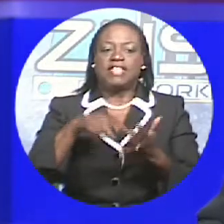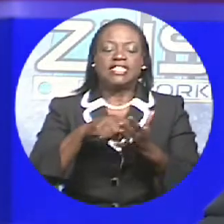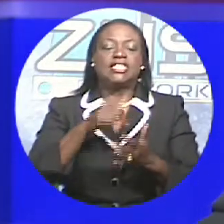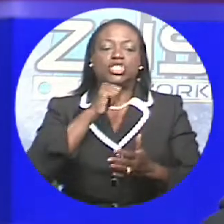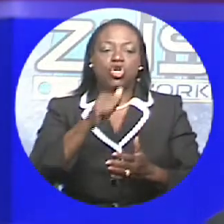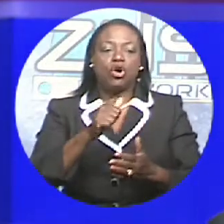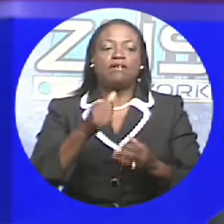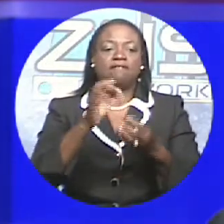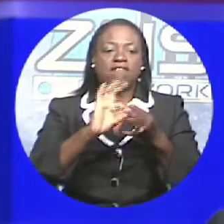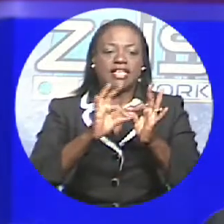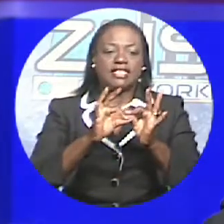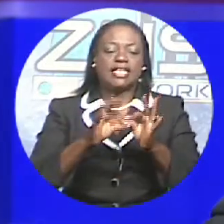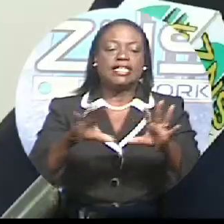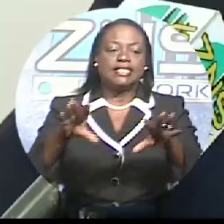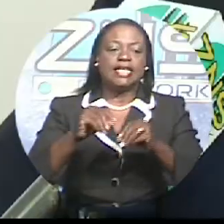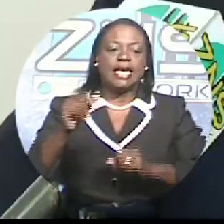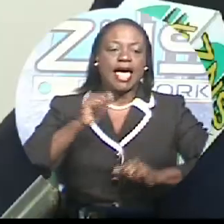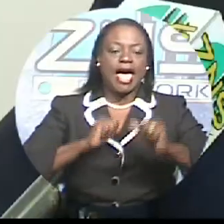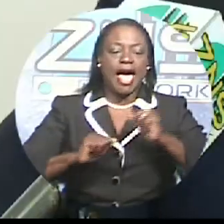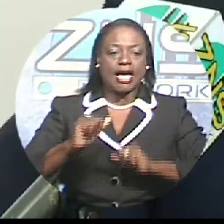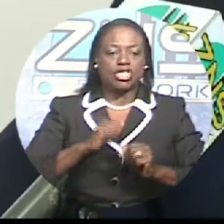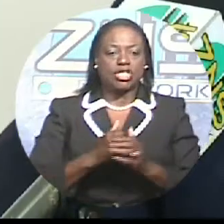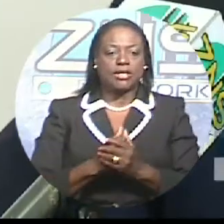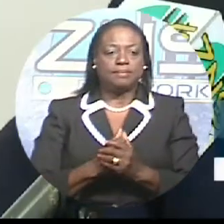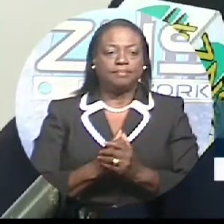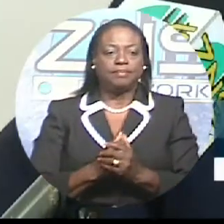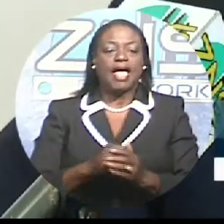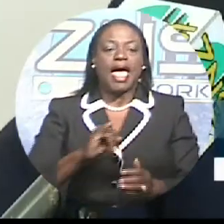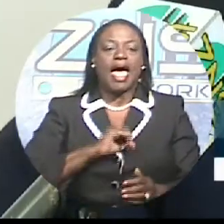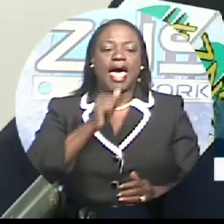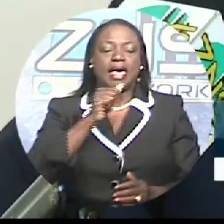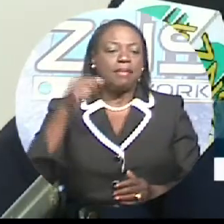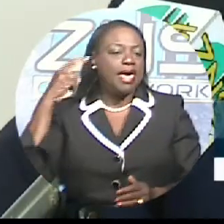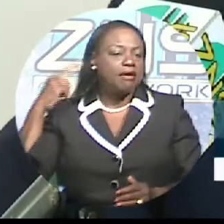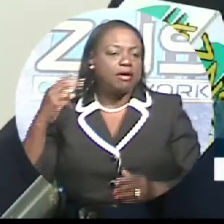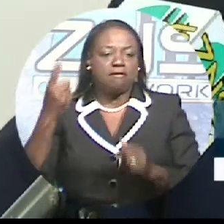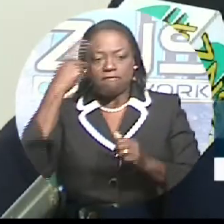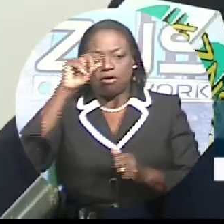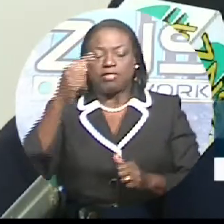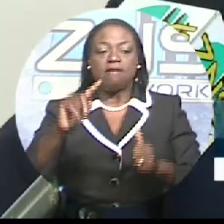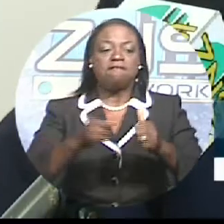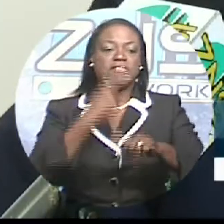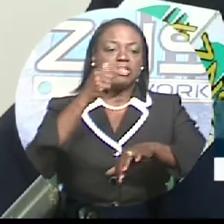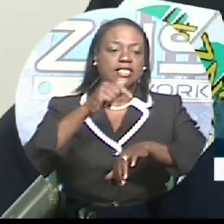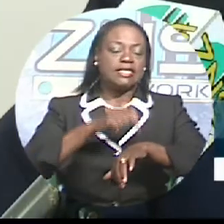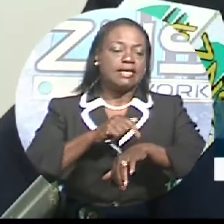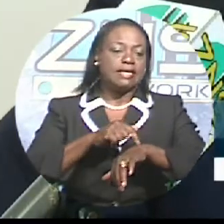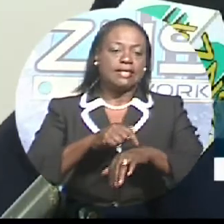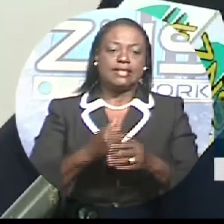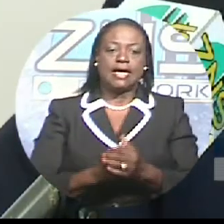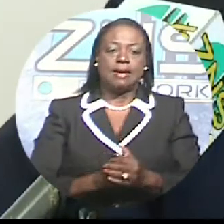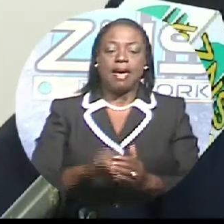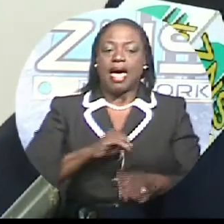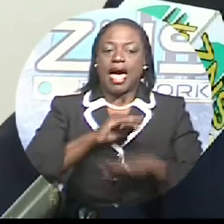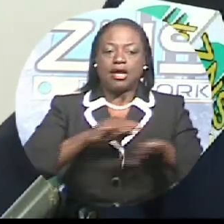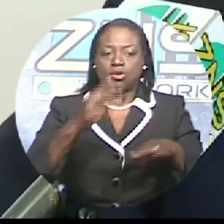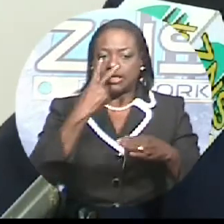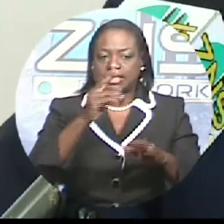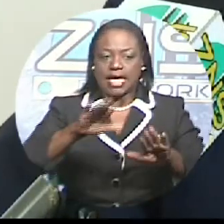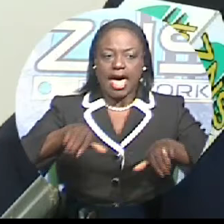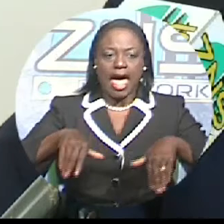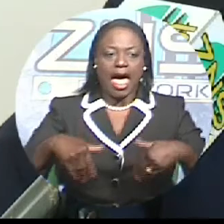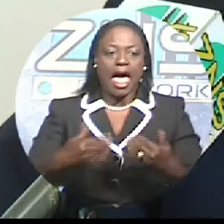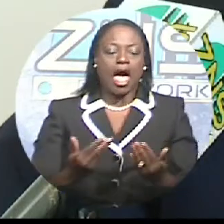take action. I really can't come on there because I'm here for the first time, and so I don't want to disadvantage them because I don't see how